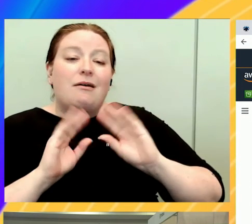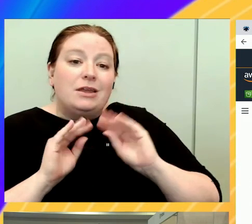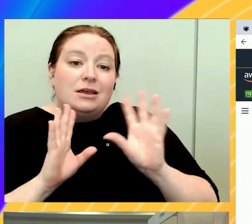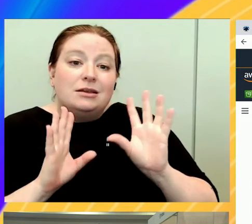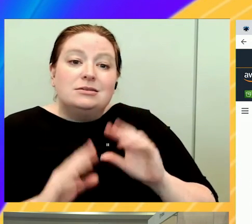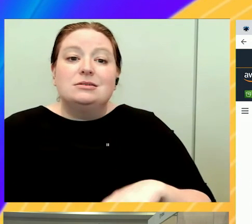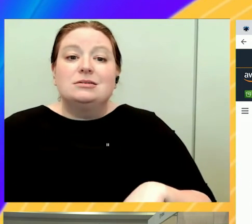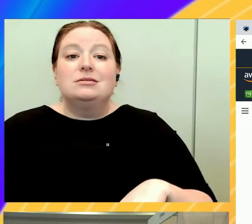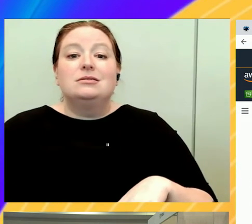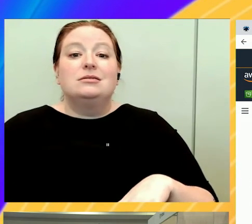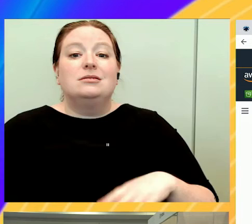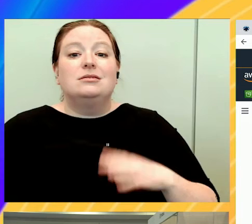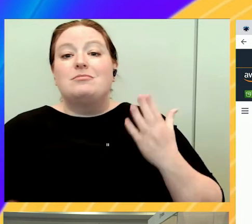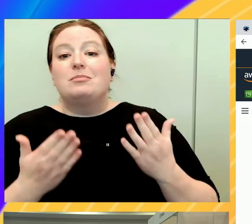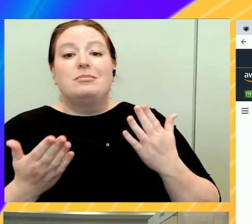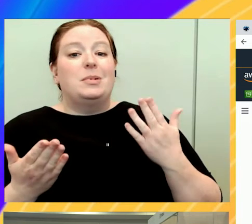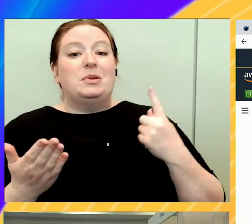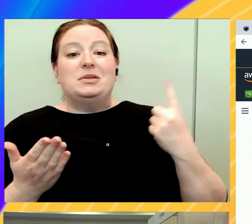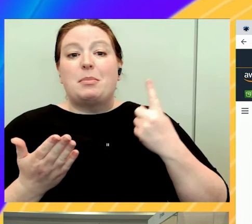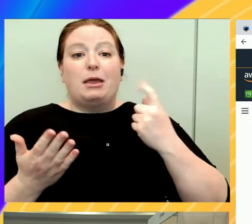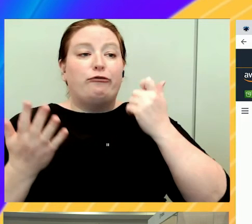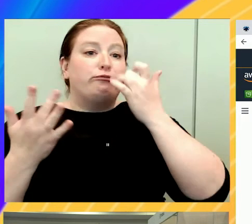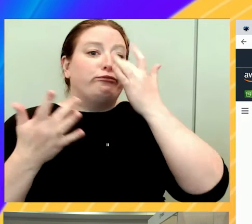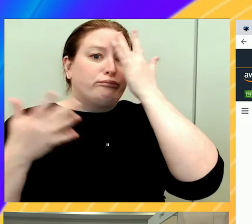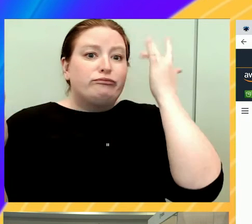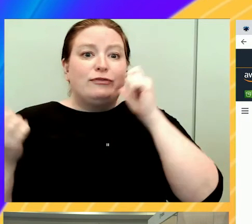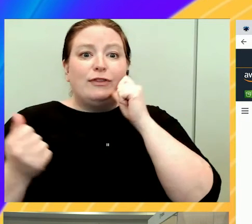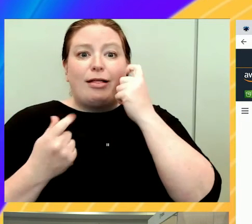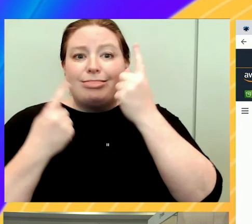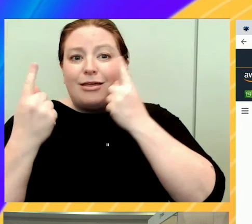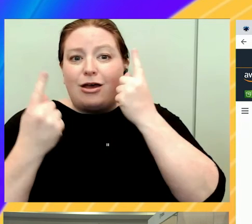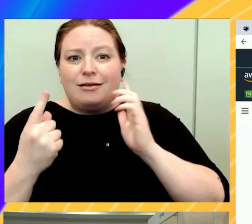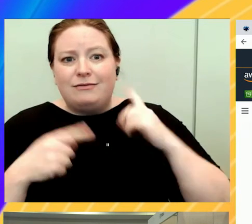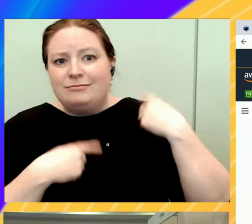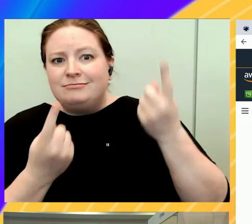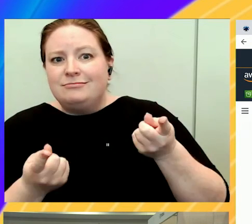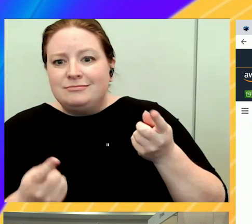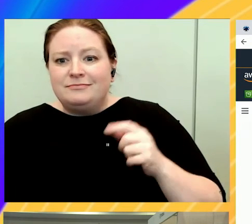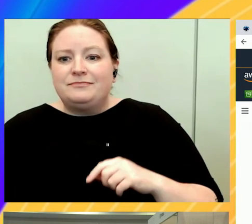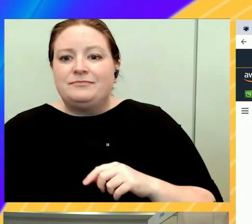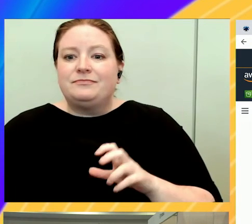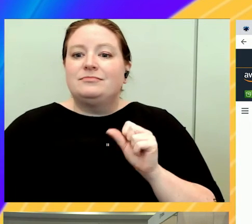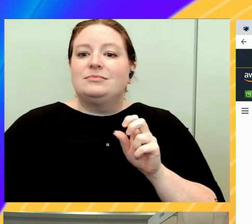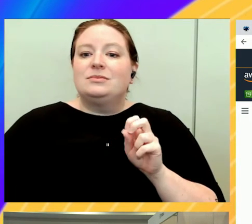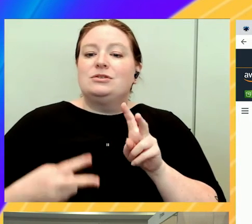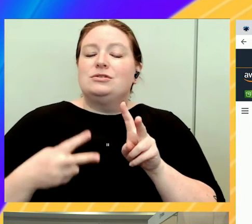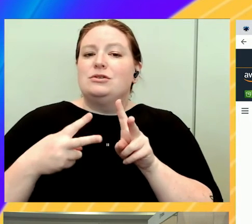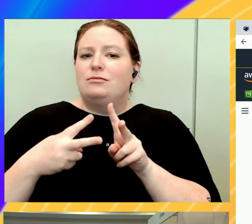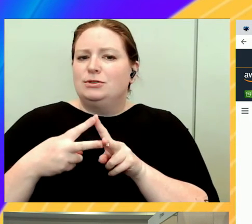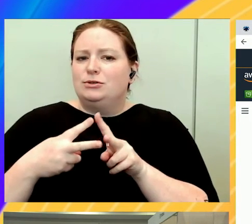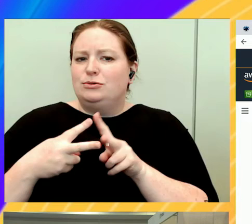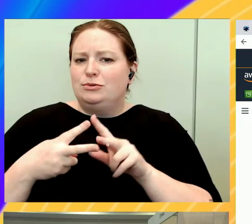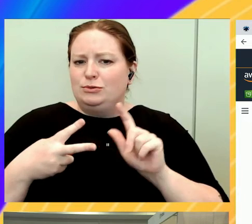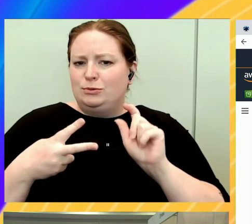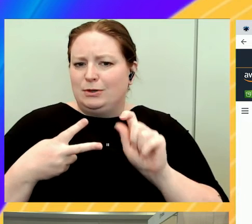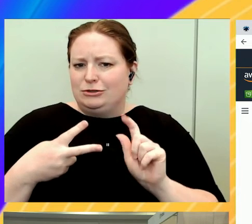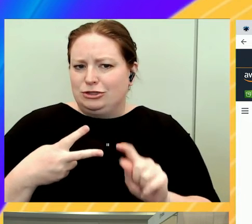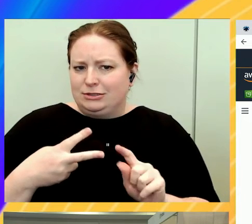may have not thought about before. Yeah. Yeah, so this is great. So we walked through 2 questions, and